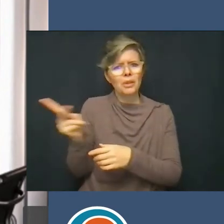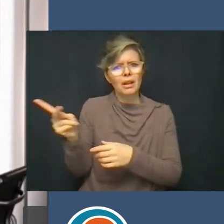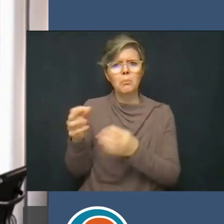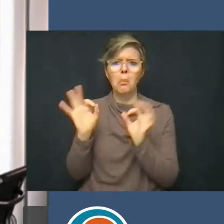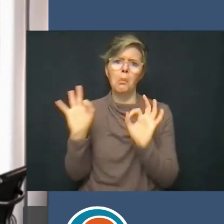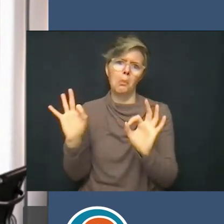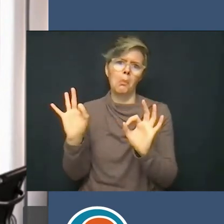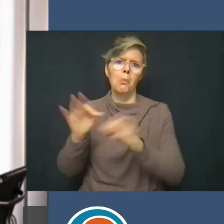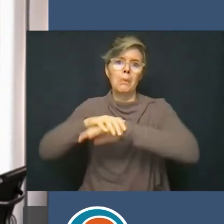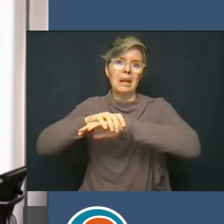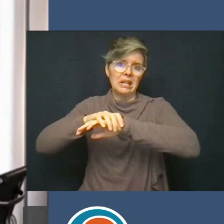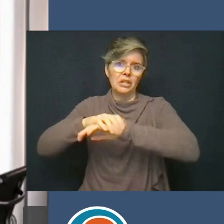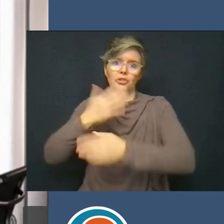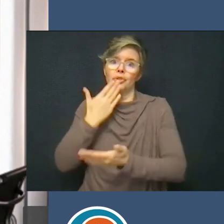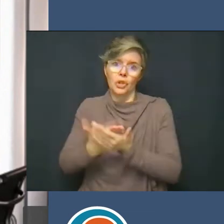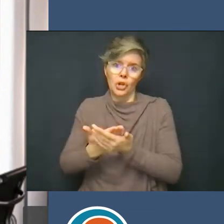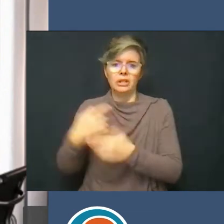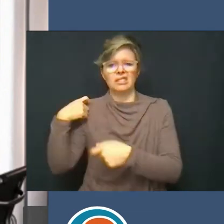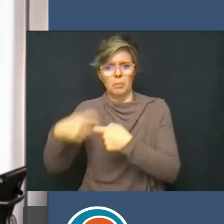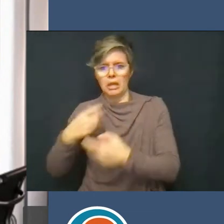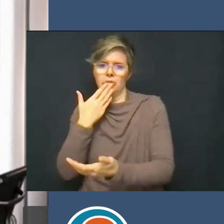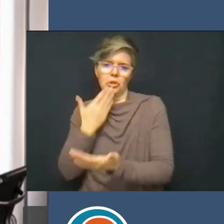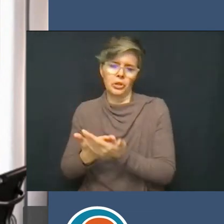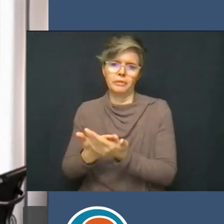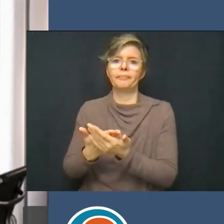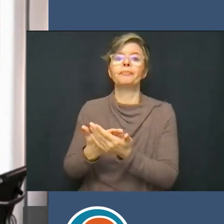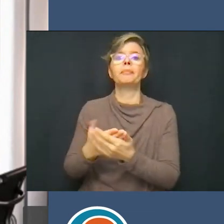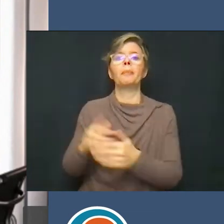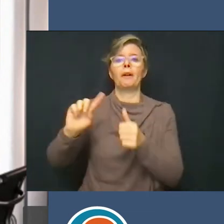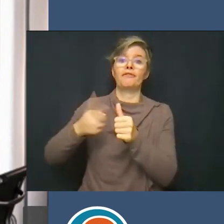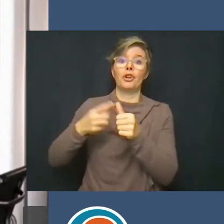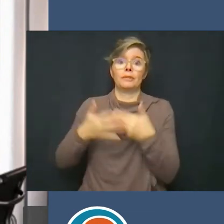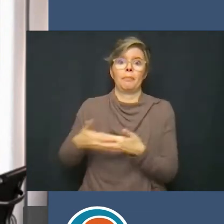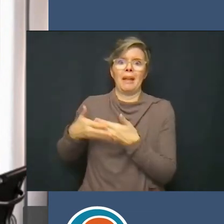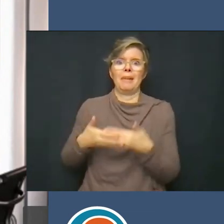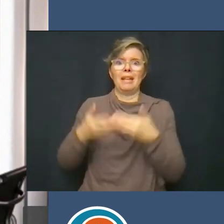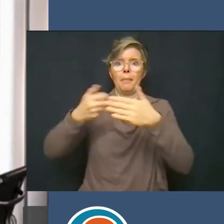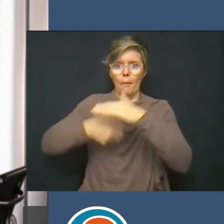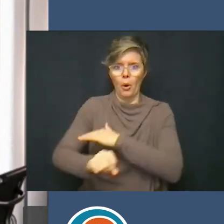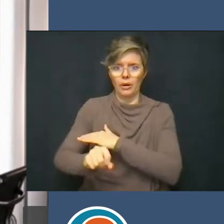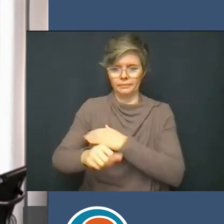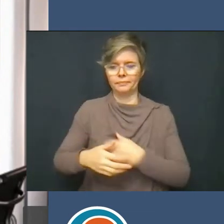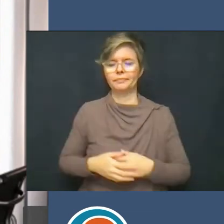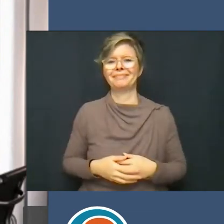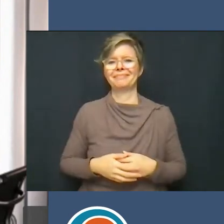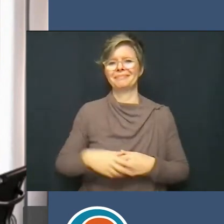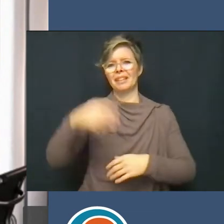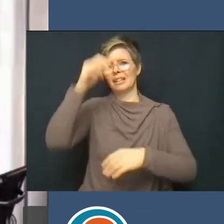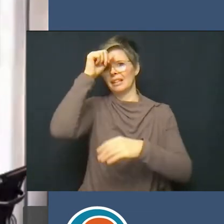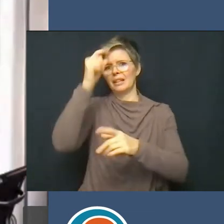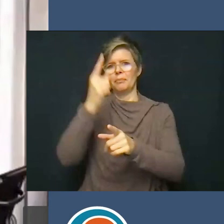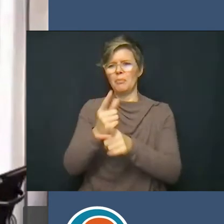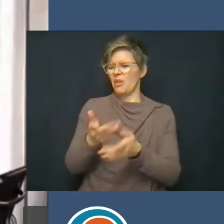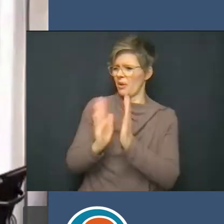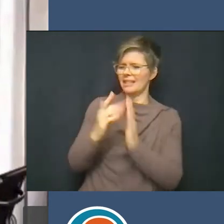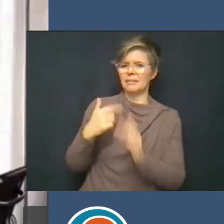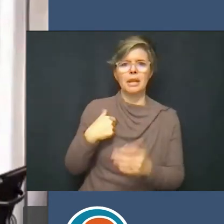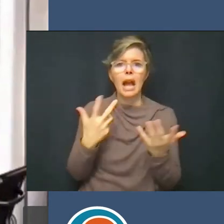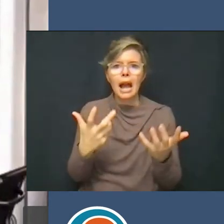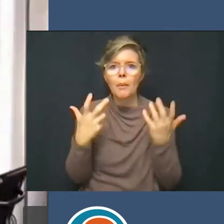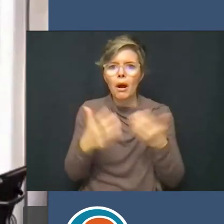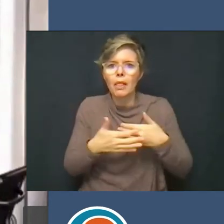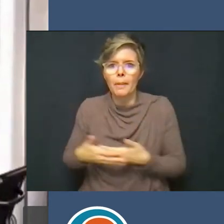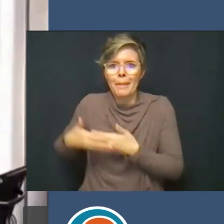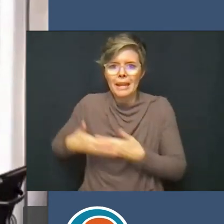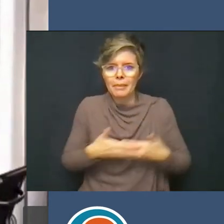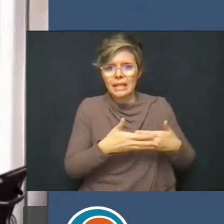And when he had his first child, he asked me about this, and he was like, so I really want my kid to be able to speak both languages. So I think I'm only going to speak to him